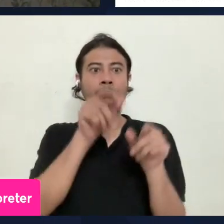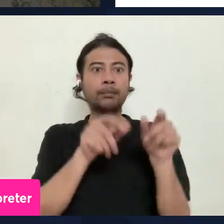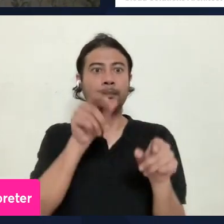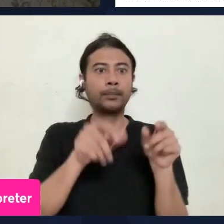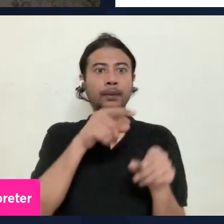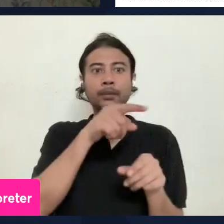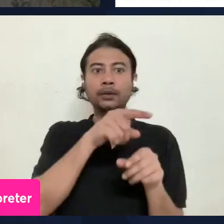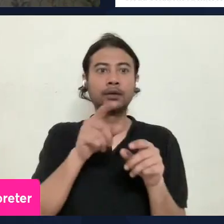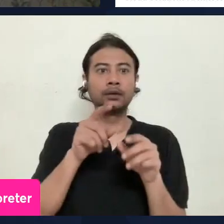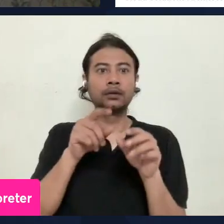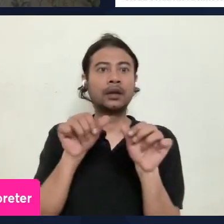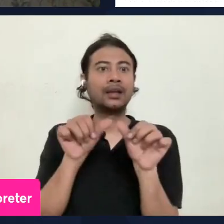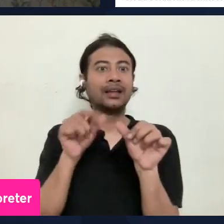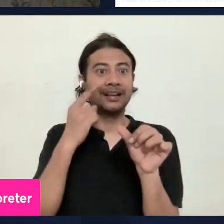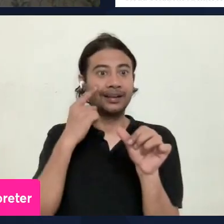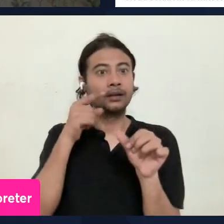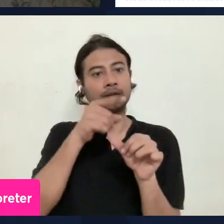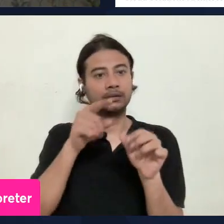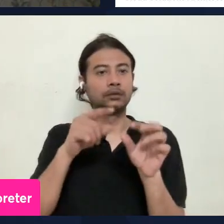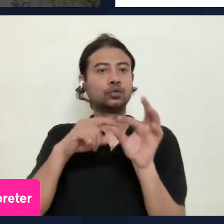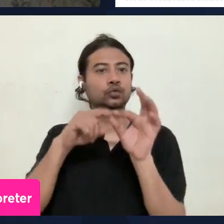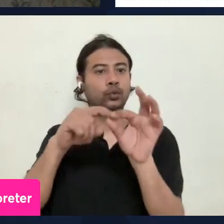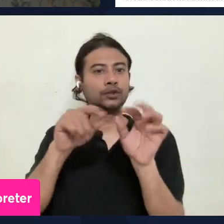artificial intelligence side.